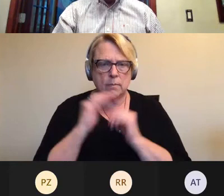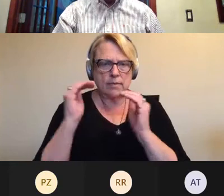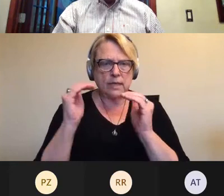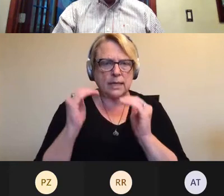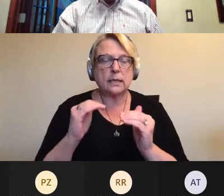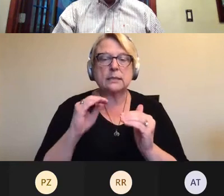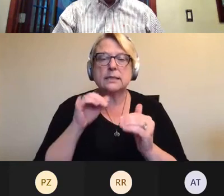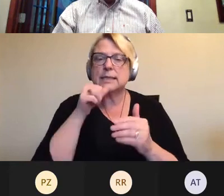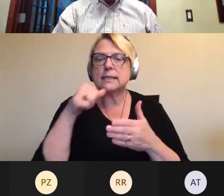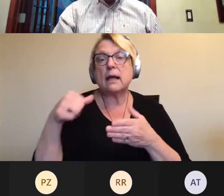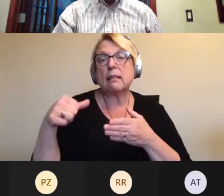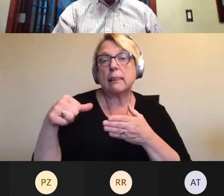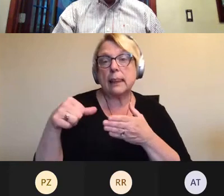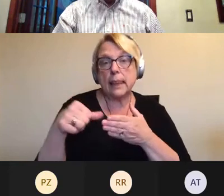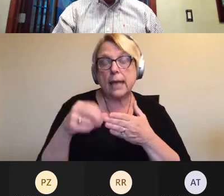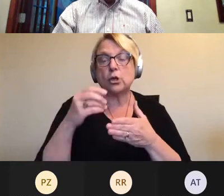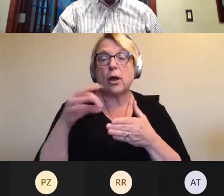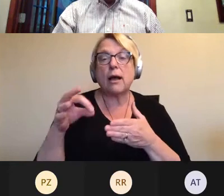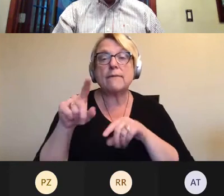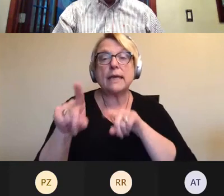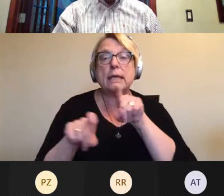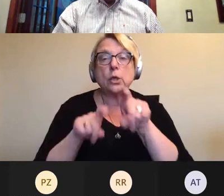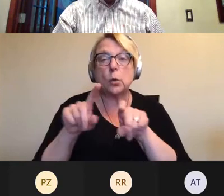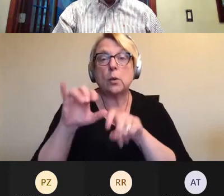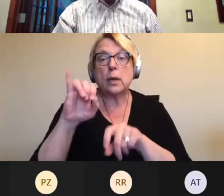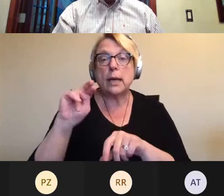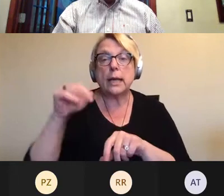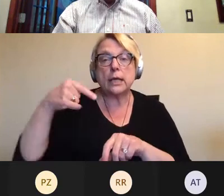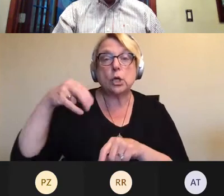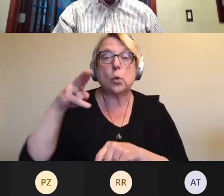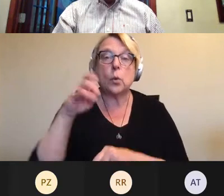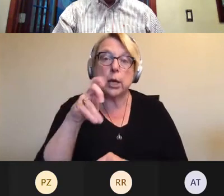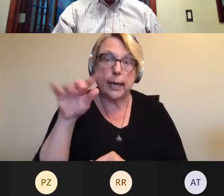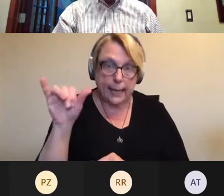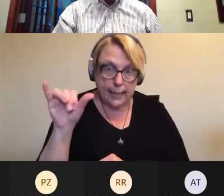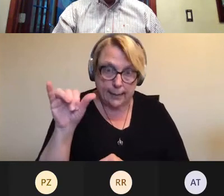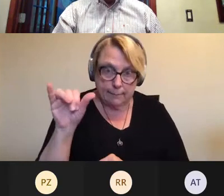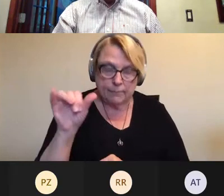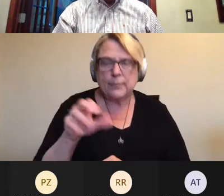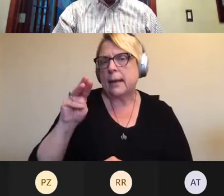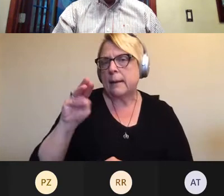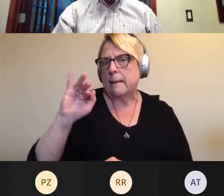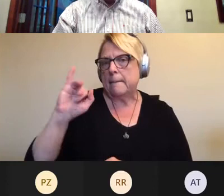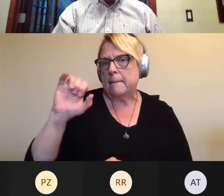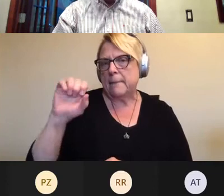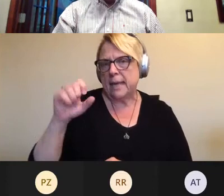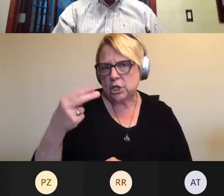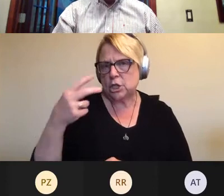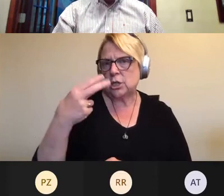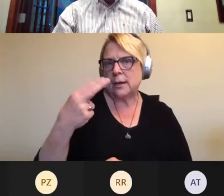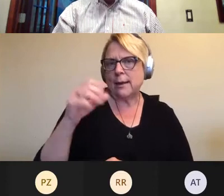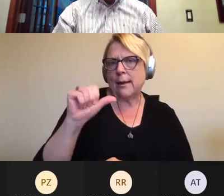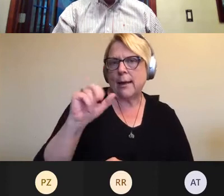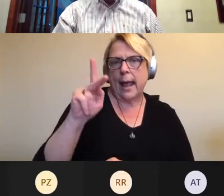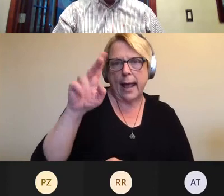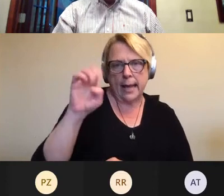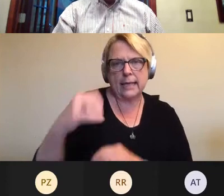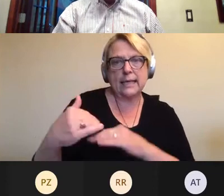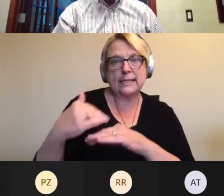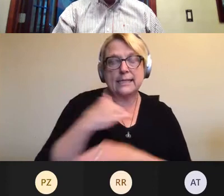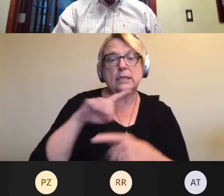letter of inquiry that Mitch Henke has sent to the Bike Pedestrian Task